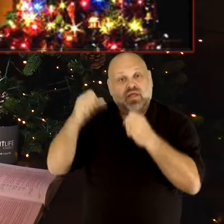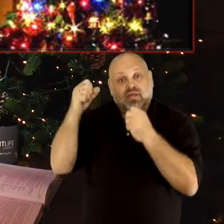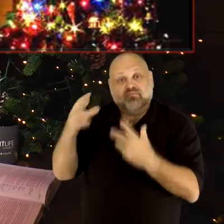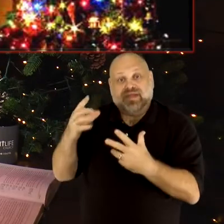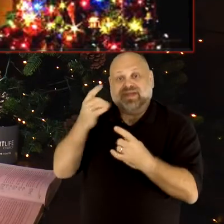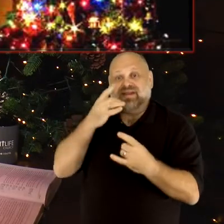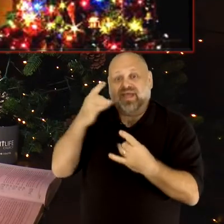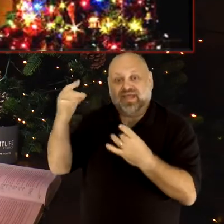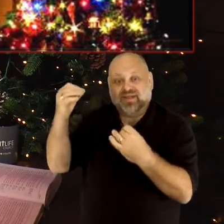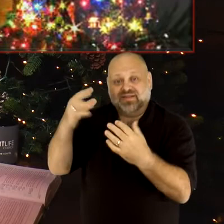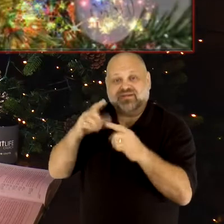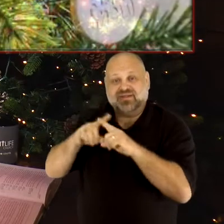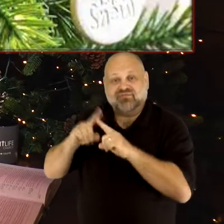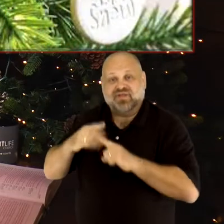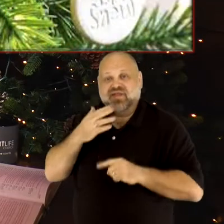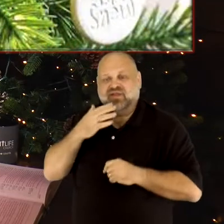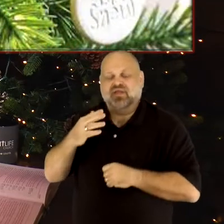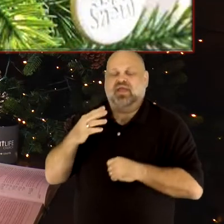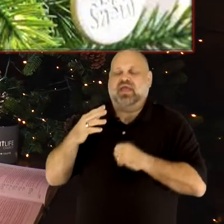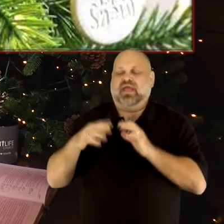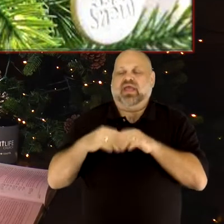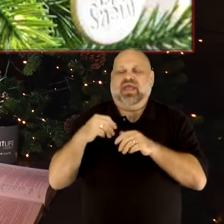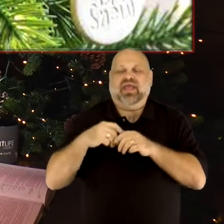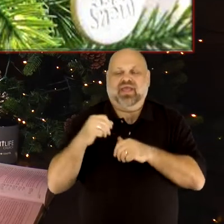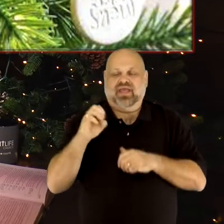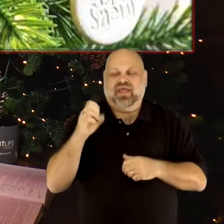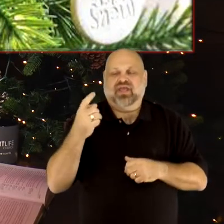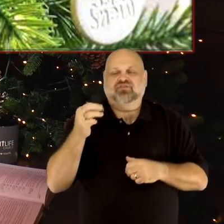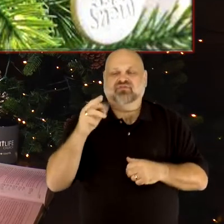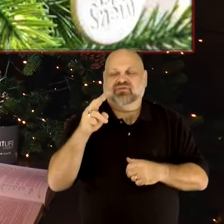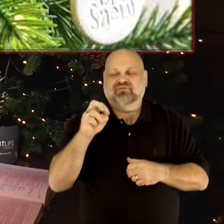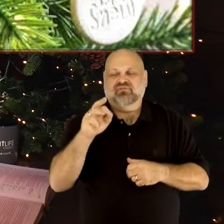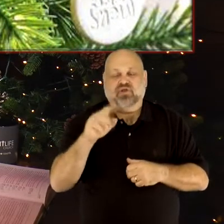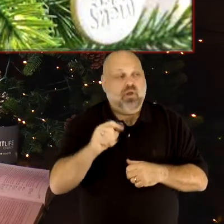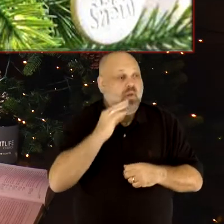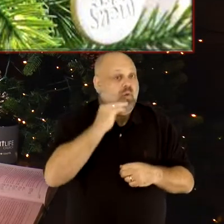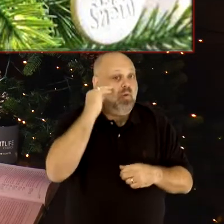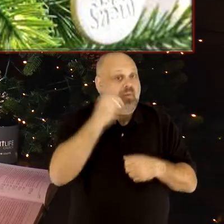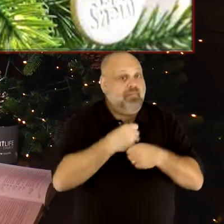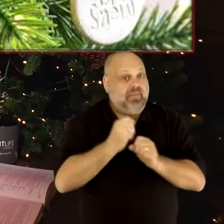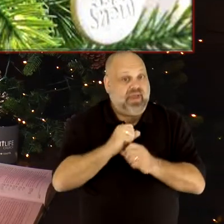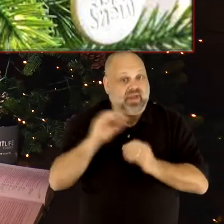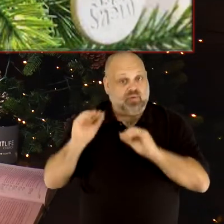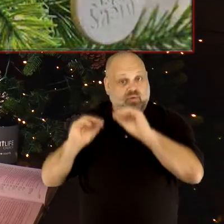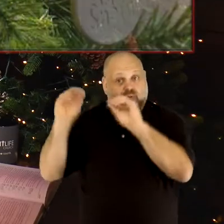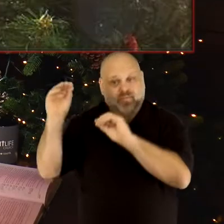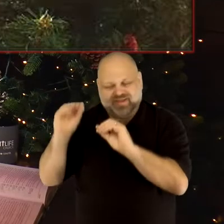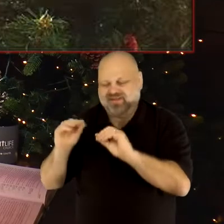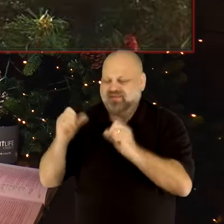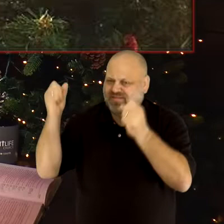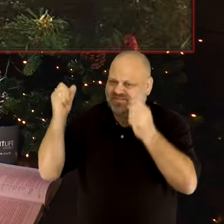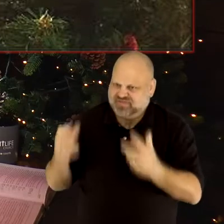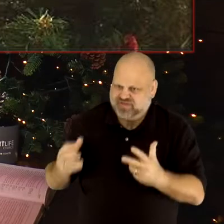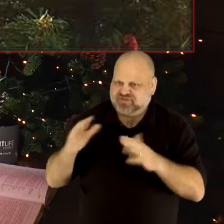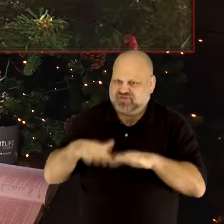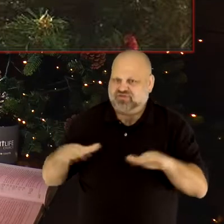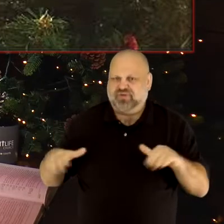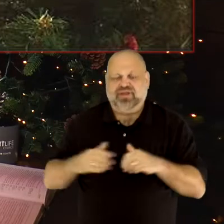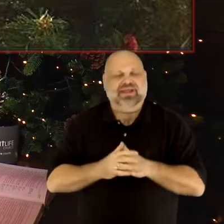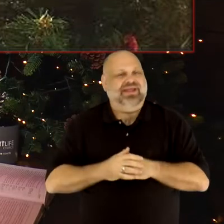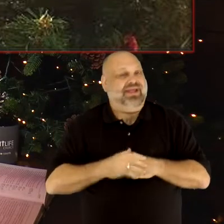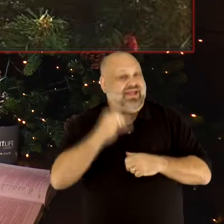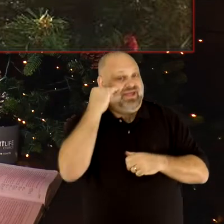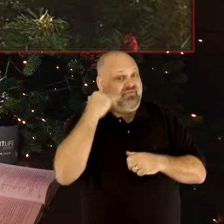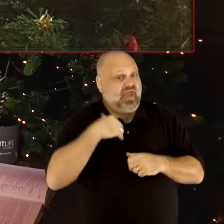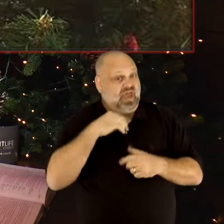you're an extrovert. If you have homemade ornaments on your tree, you have lots of children. And if you have strung popcorn on your tree,